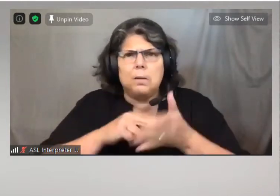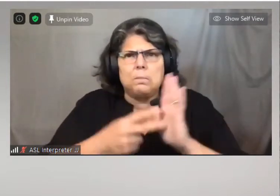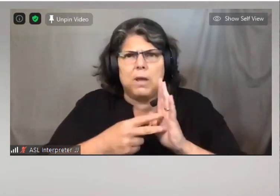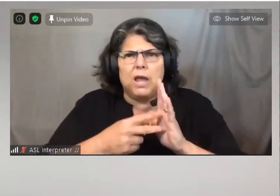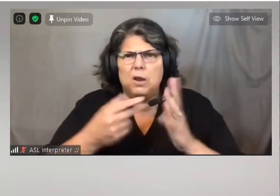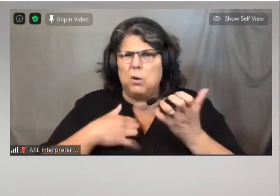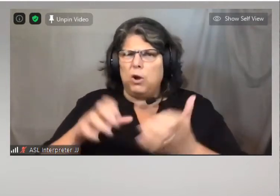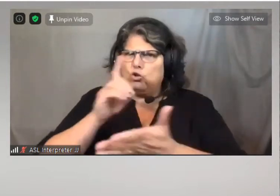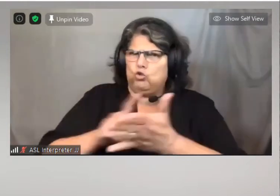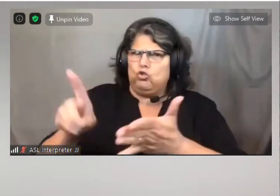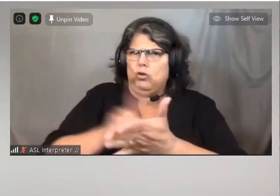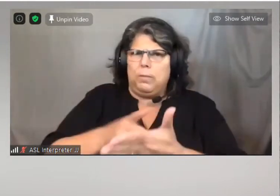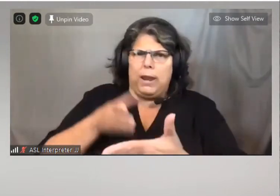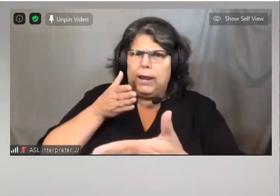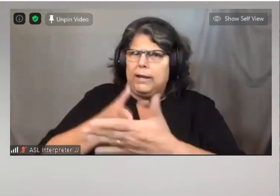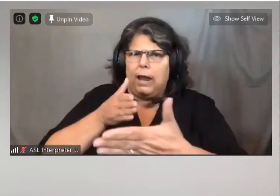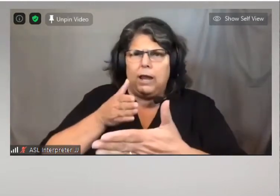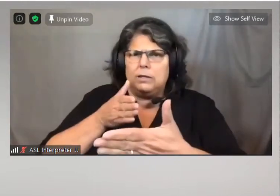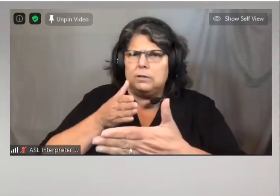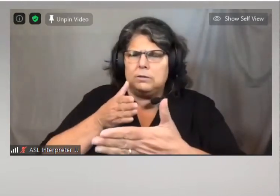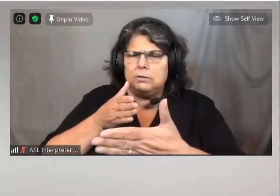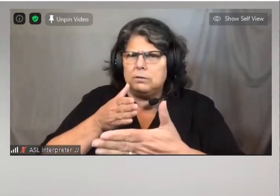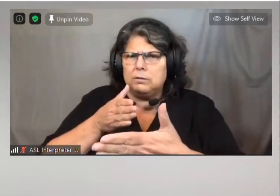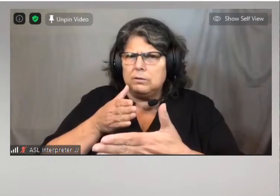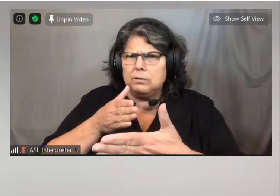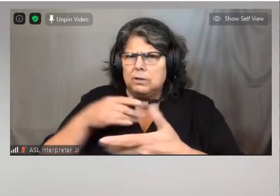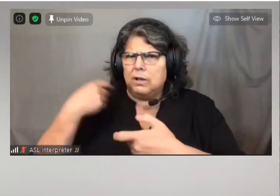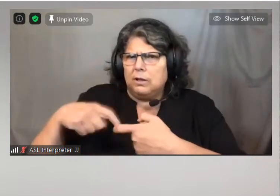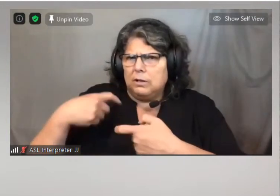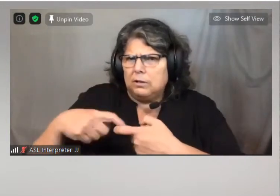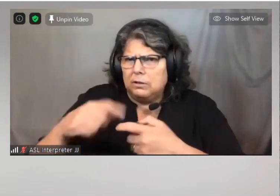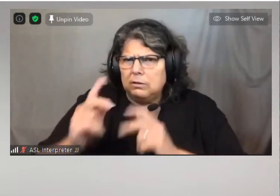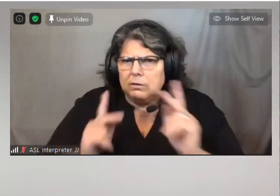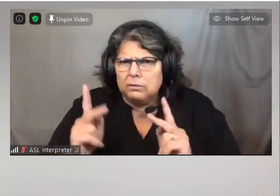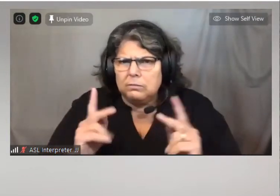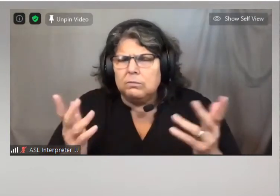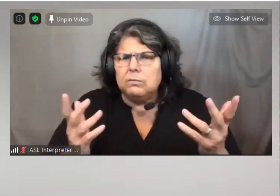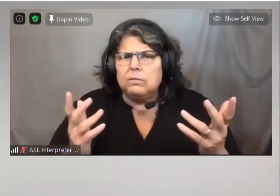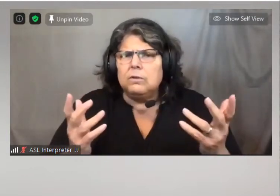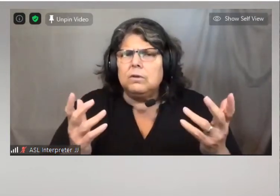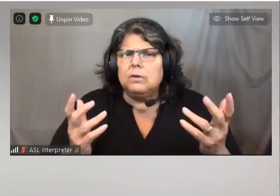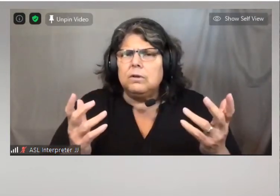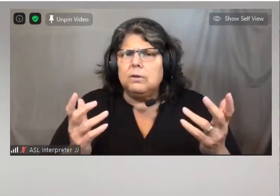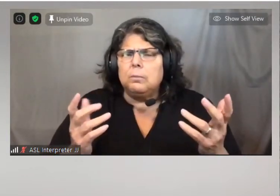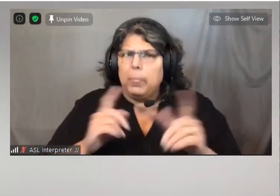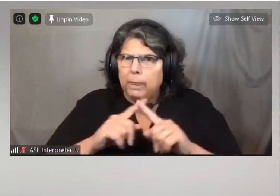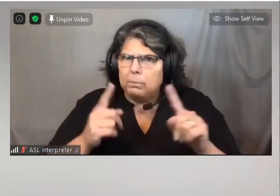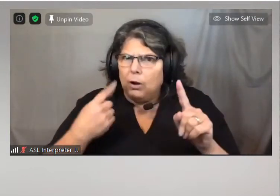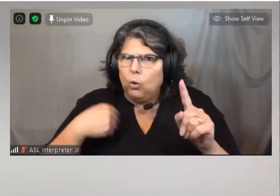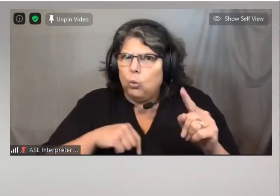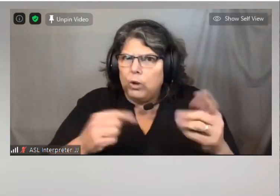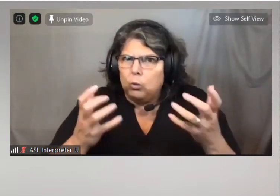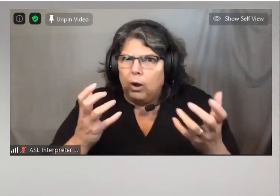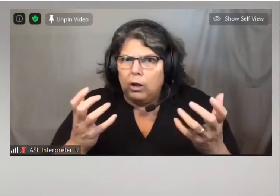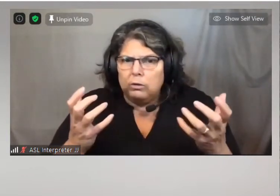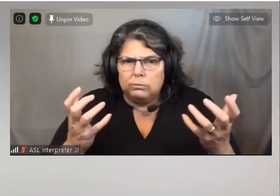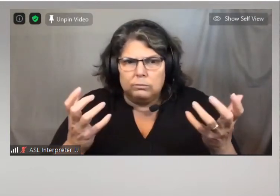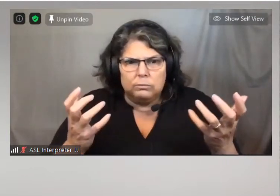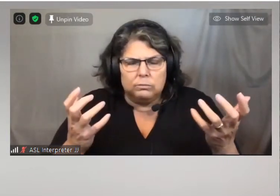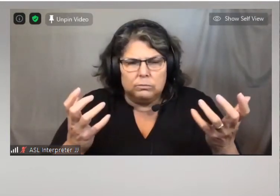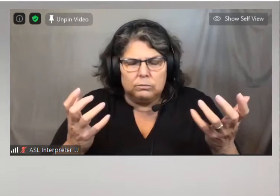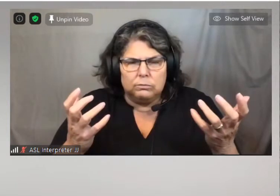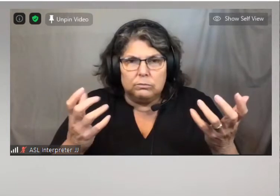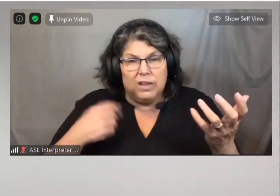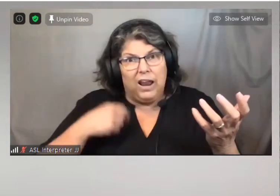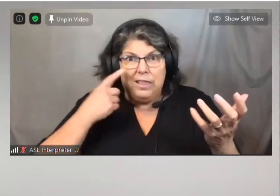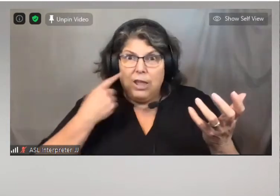be discriminatory against the Hispanic community, but we want to actually, and I